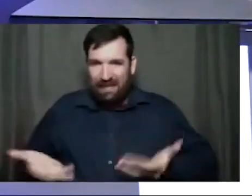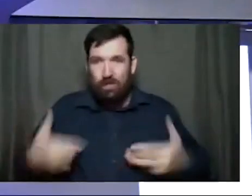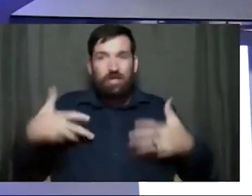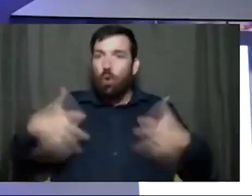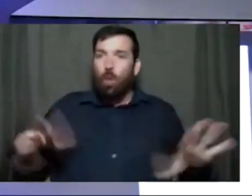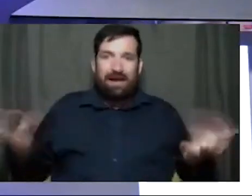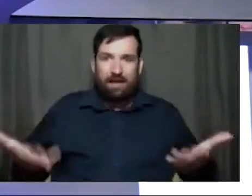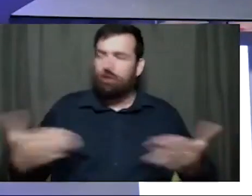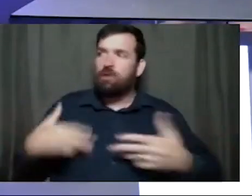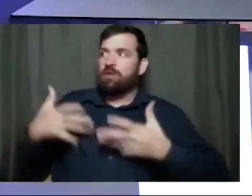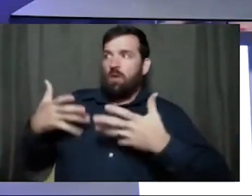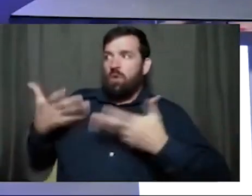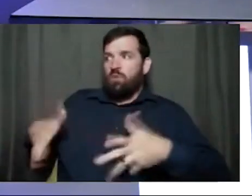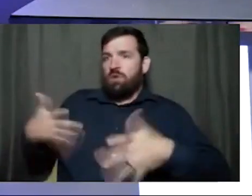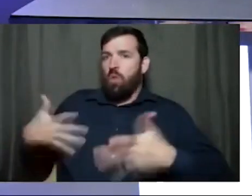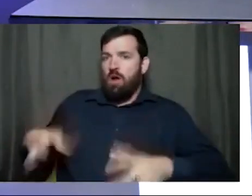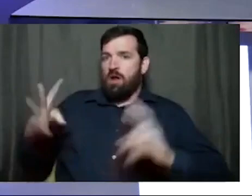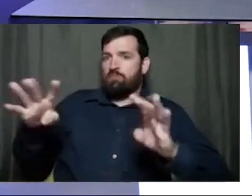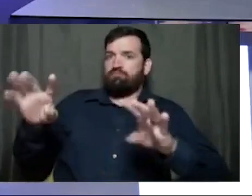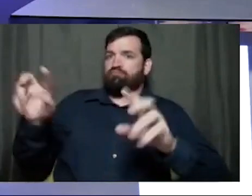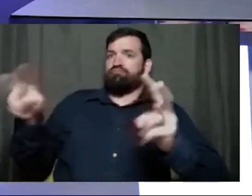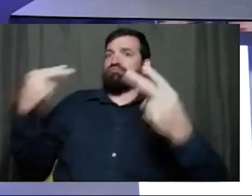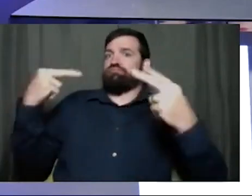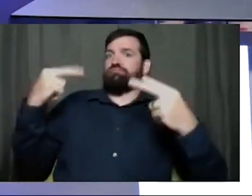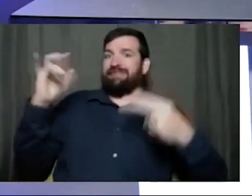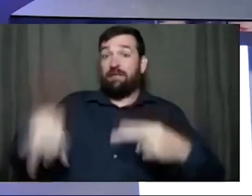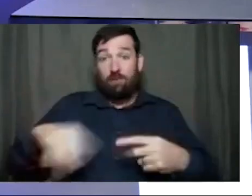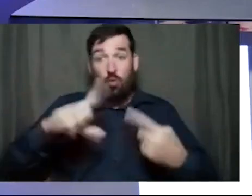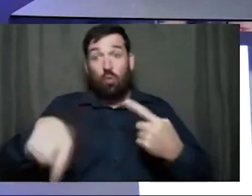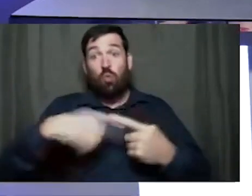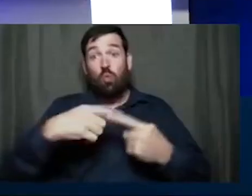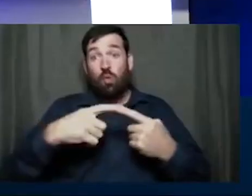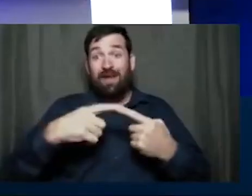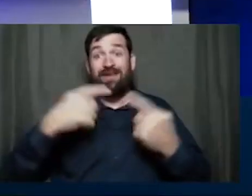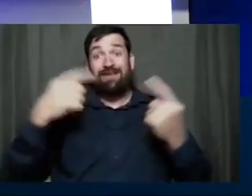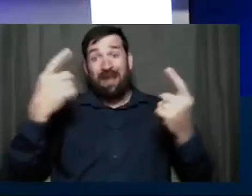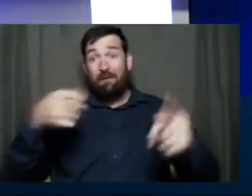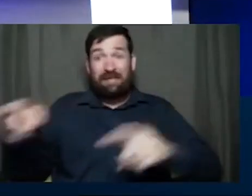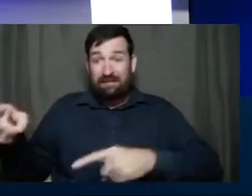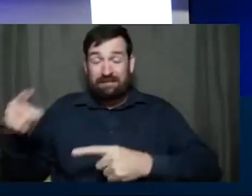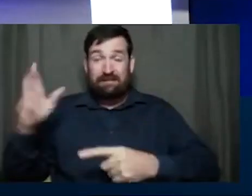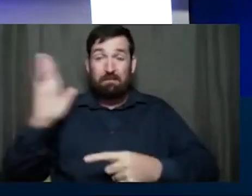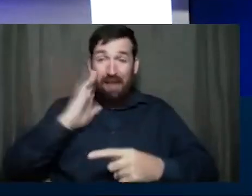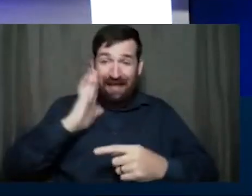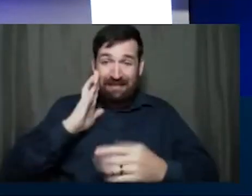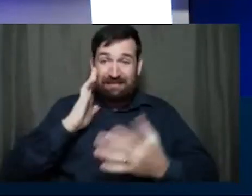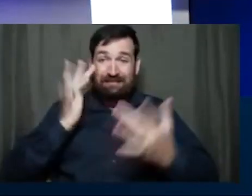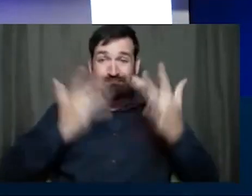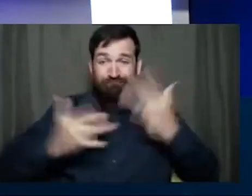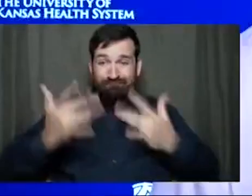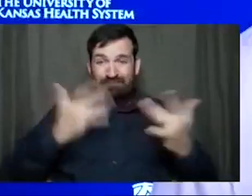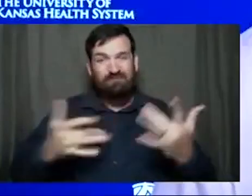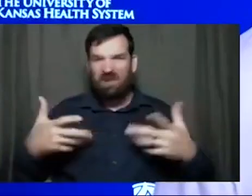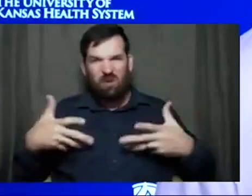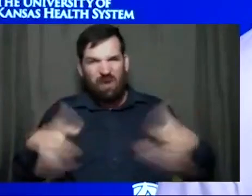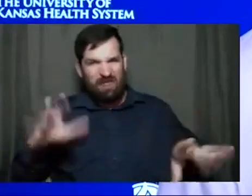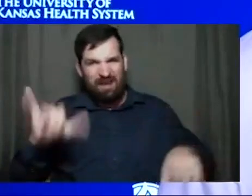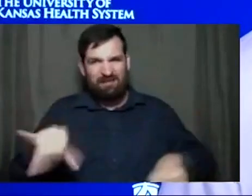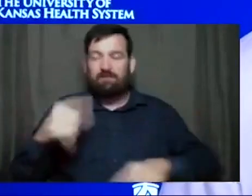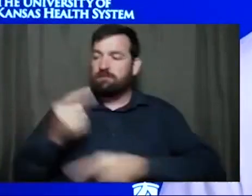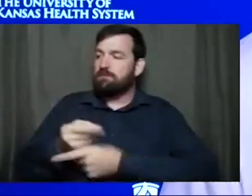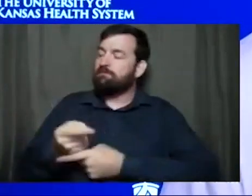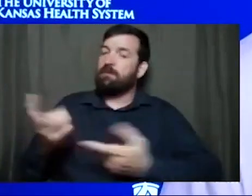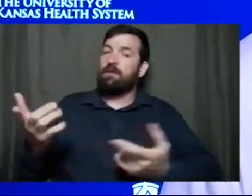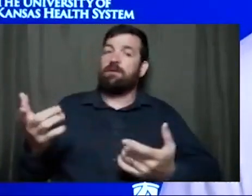the headlines, Dr. Hawkinson, because that's it. I mean, once we start making the headlines that we're running out of hospital beds, that's not where we want to head, right? Yeah, I mean, I think there is an aspect